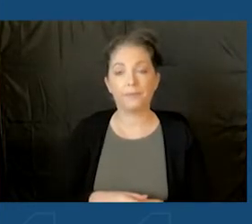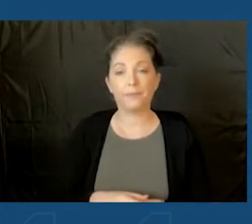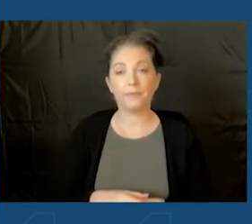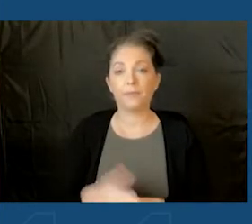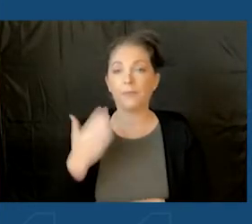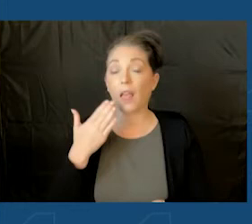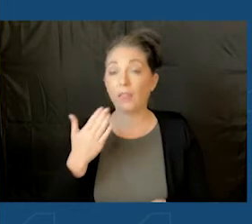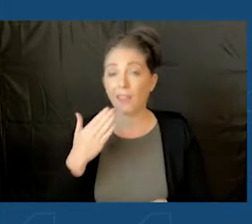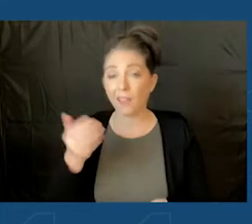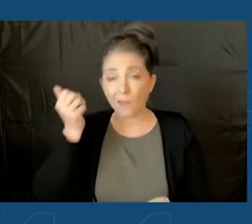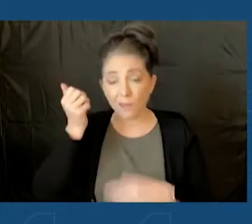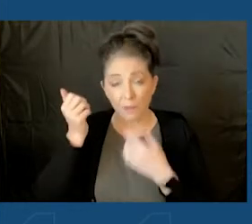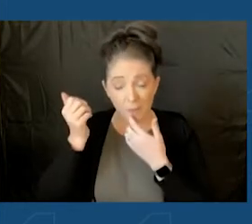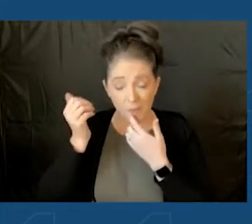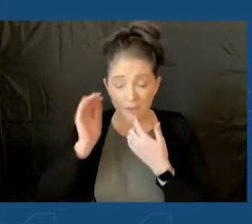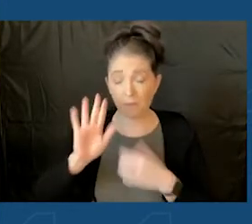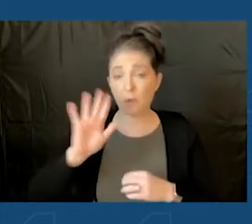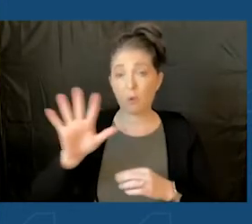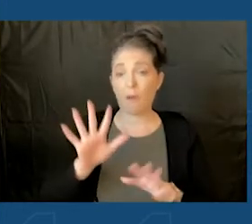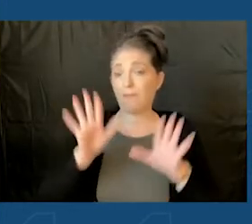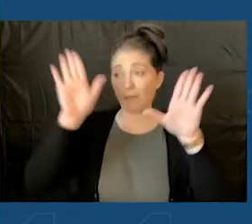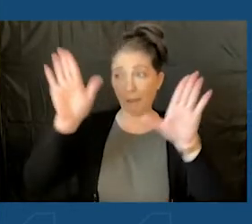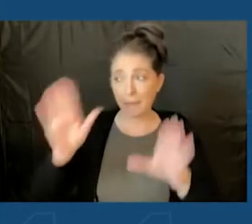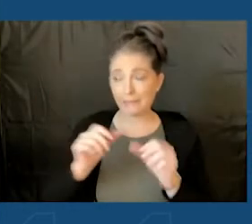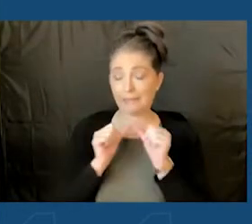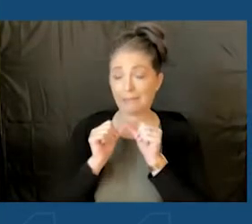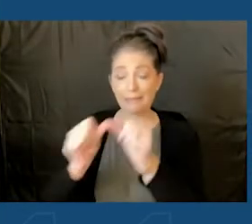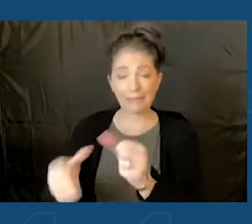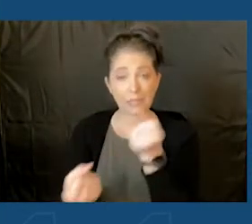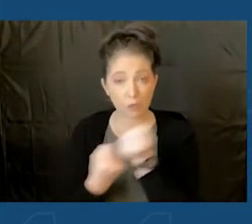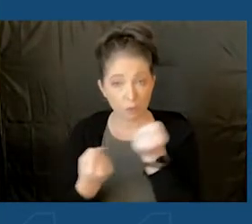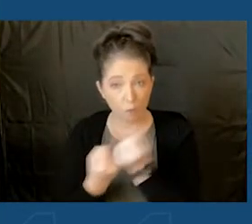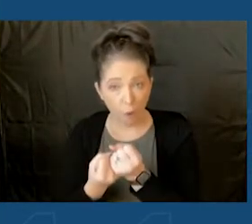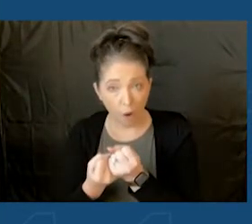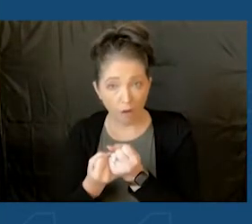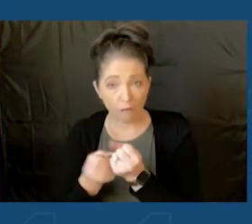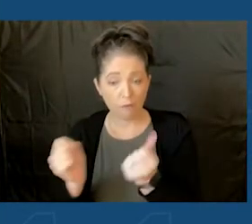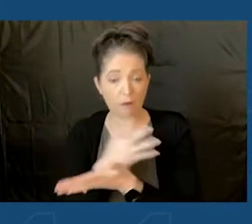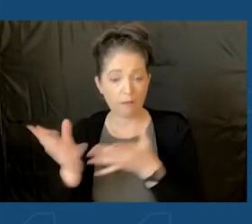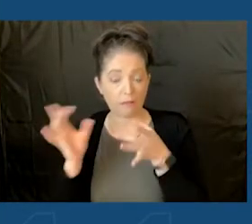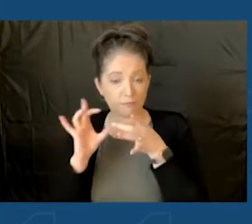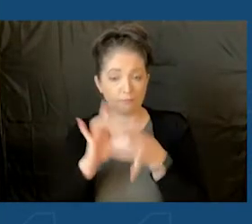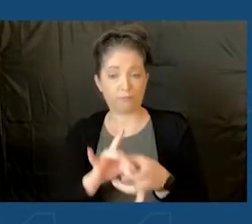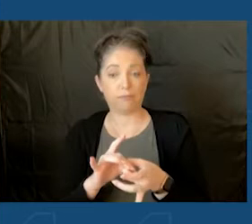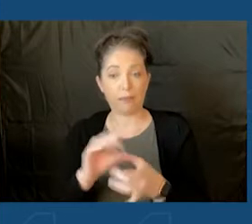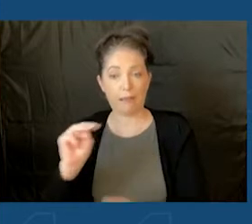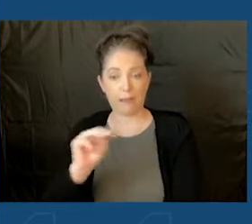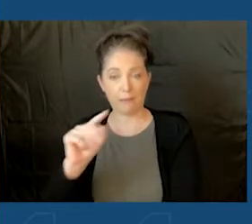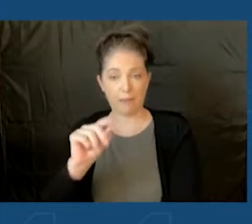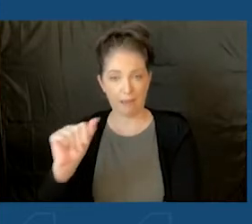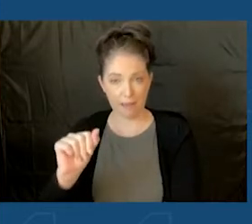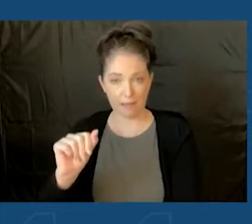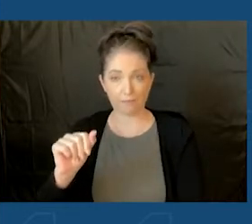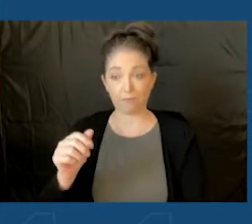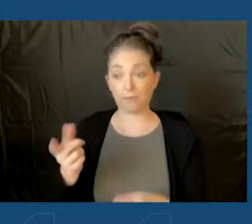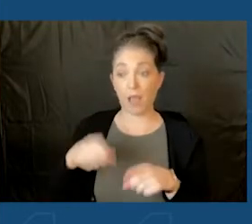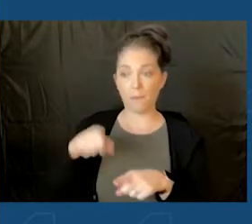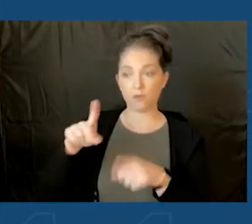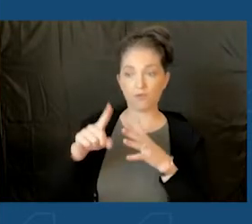and consistent support for issues affecting the MTA. From the day you started office, when you and